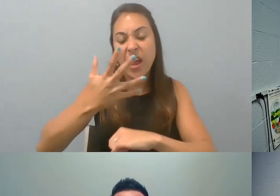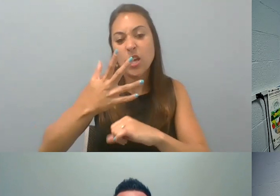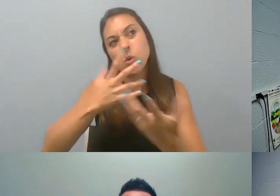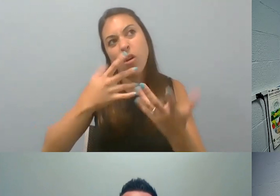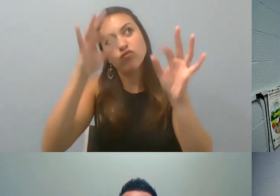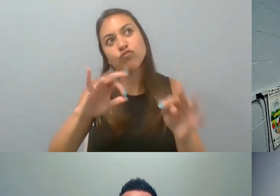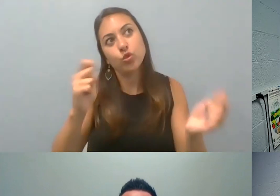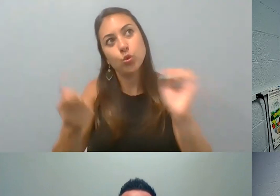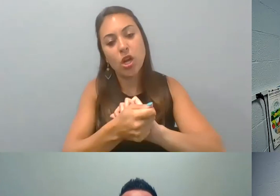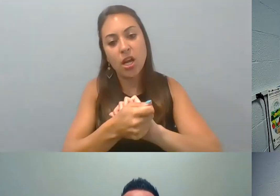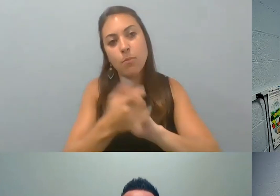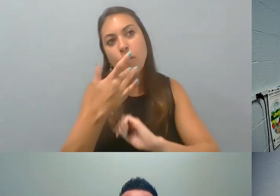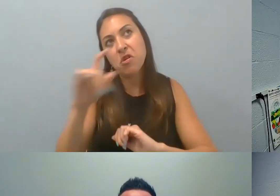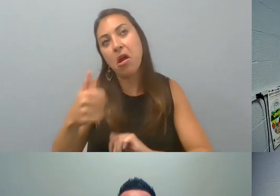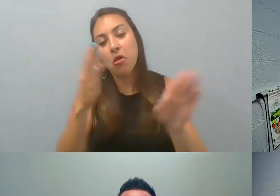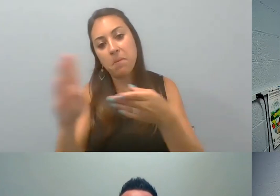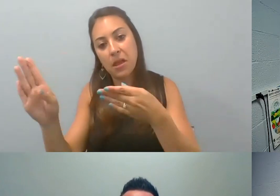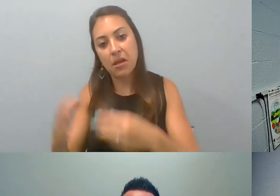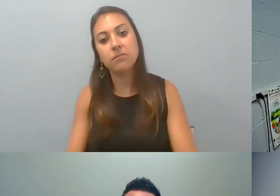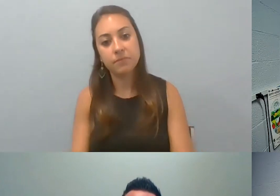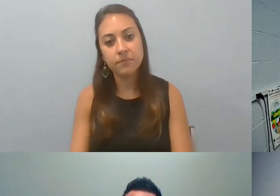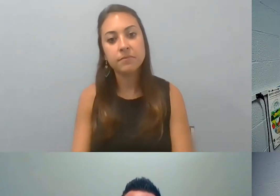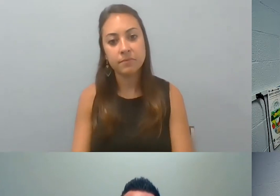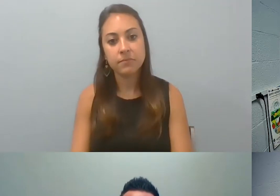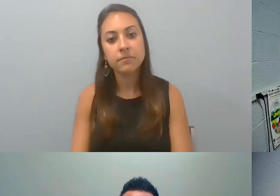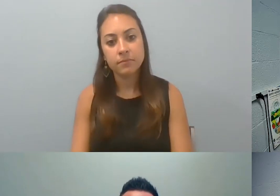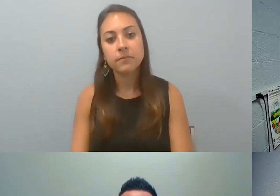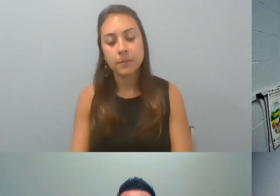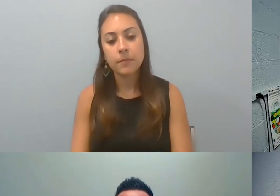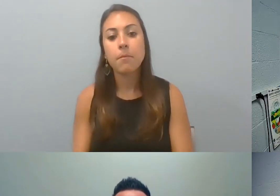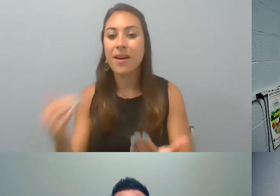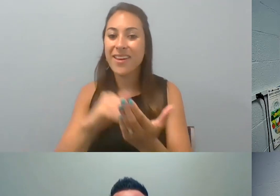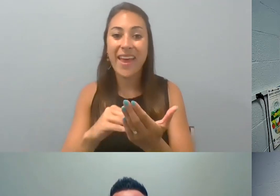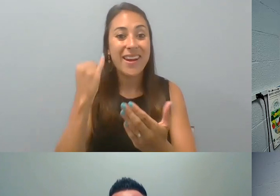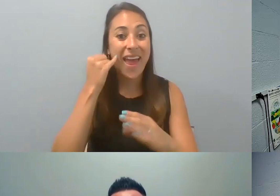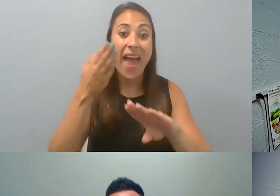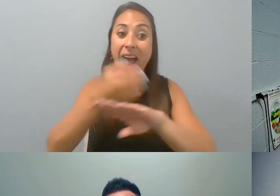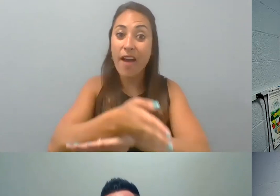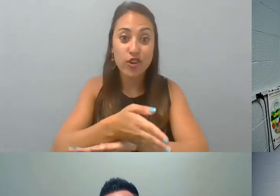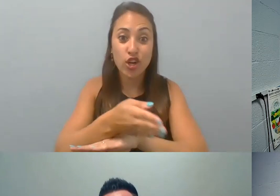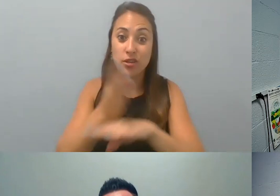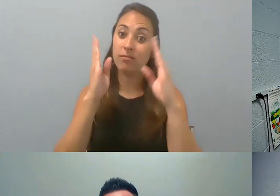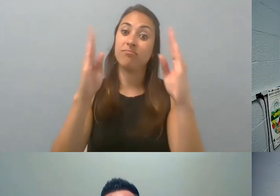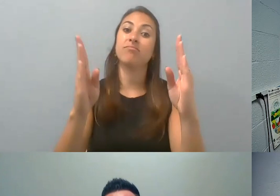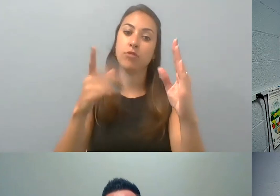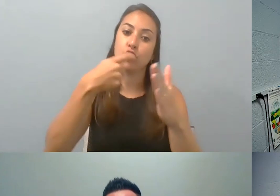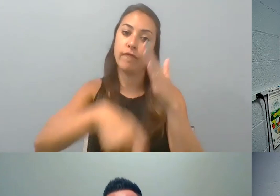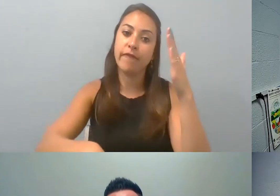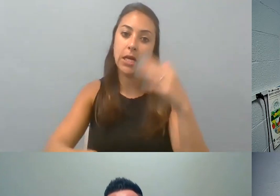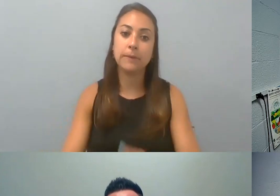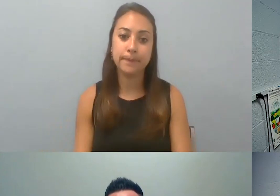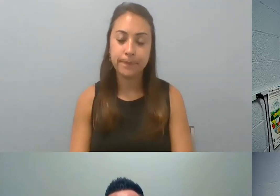about what plan they want to be on. But if you try to make a change within that window, the 7th to